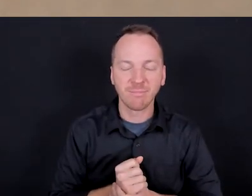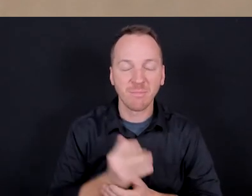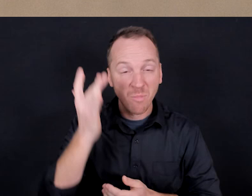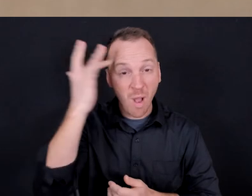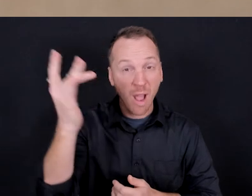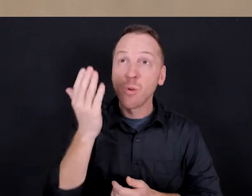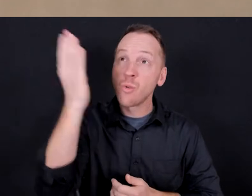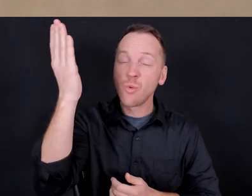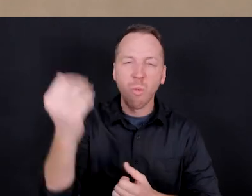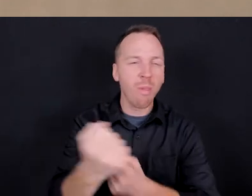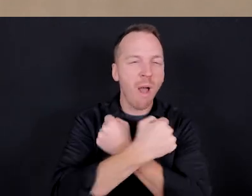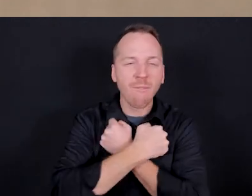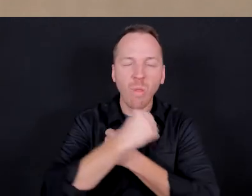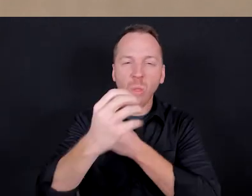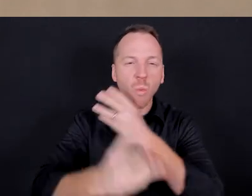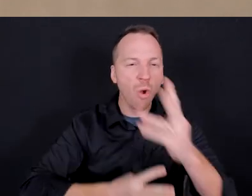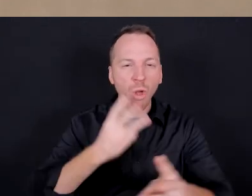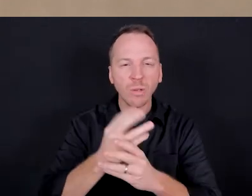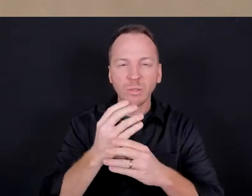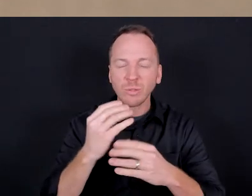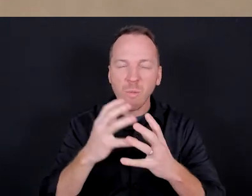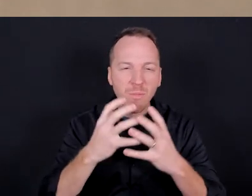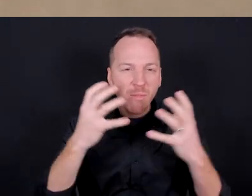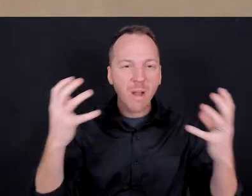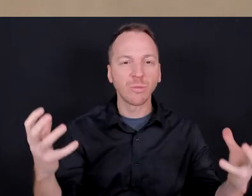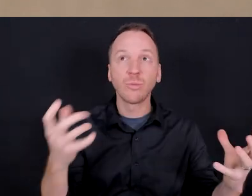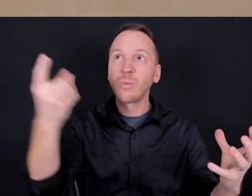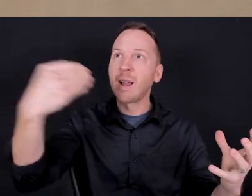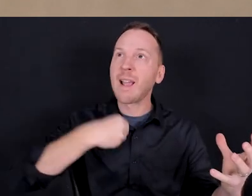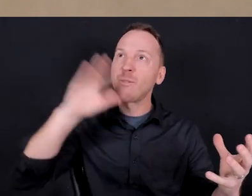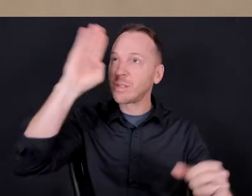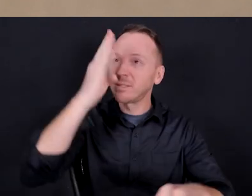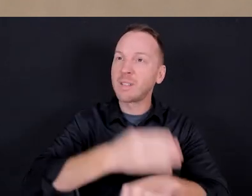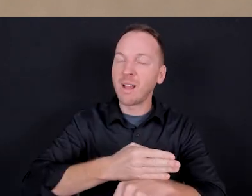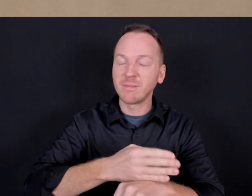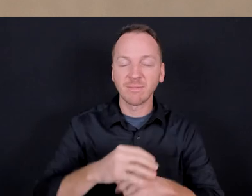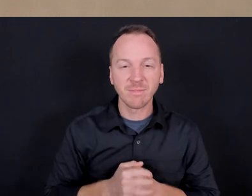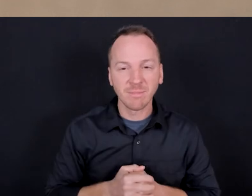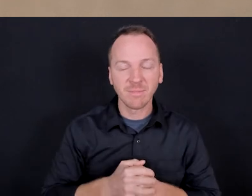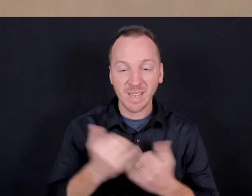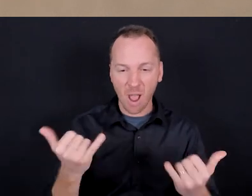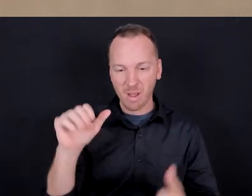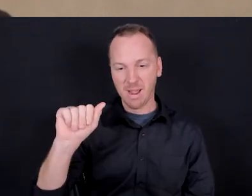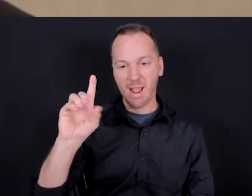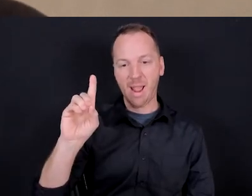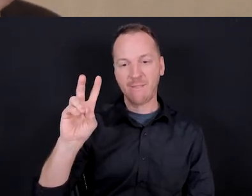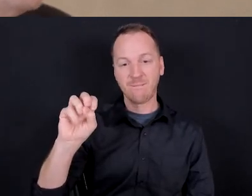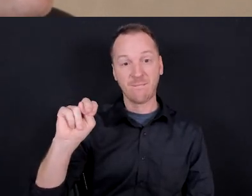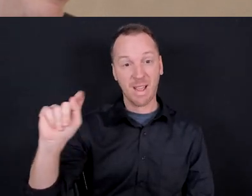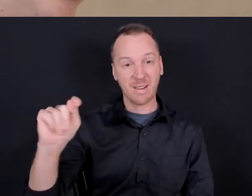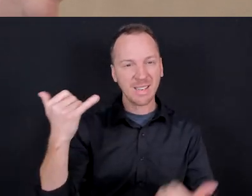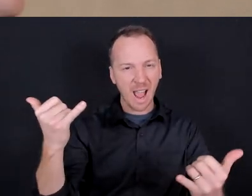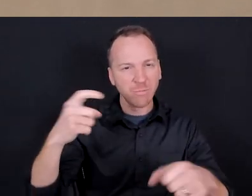Because you so loved the world, you gave your only Son for us. And the entire season of Advent is a season